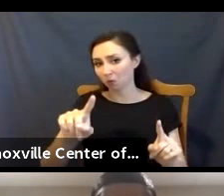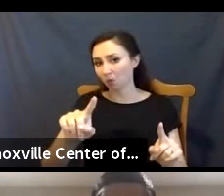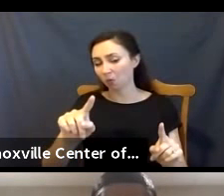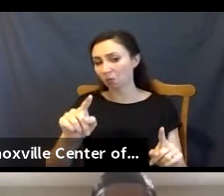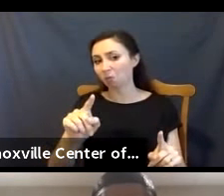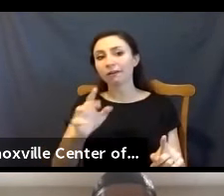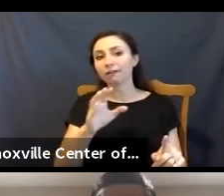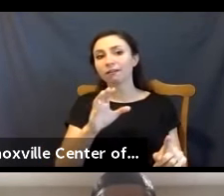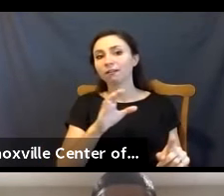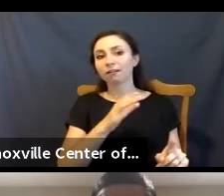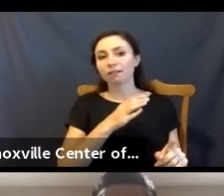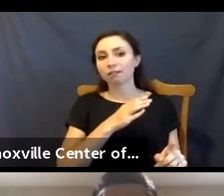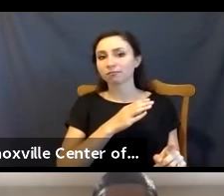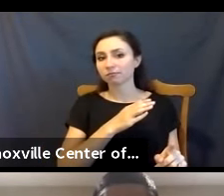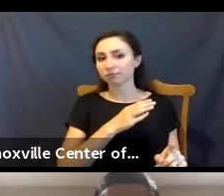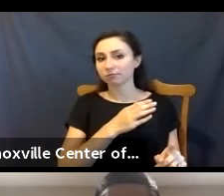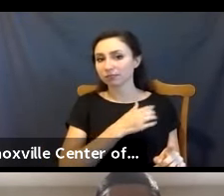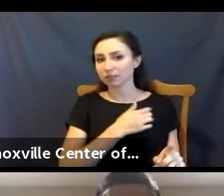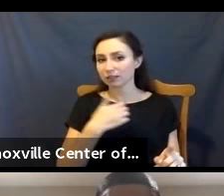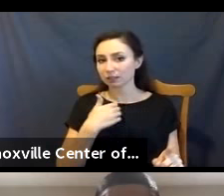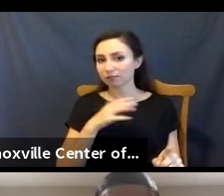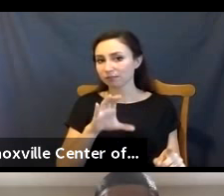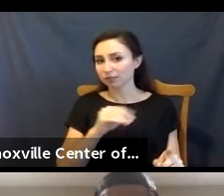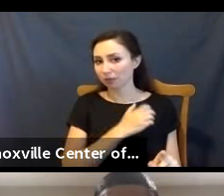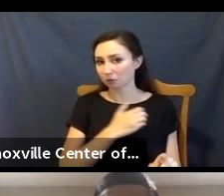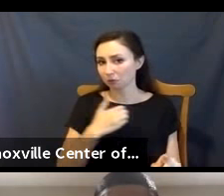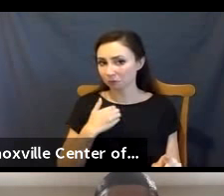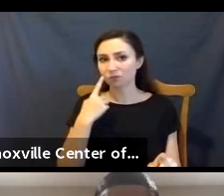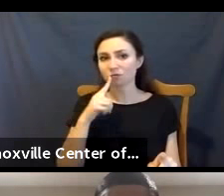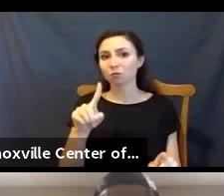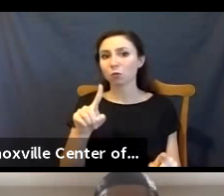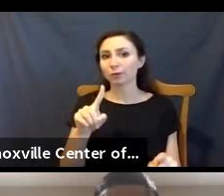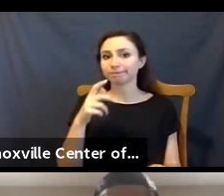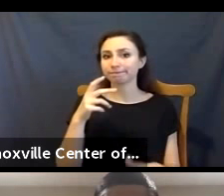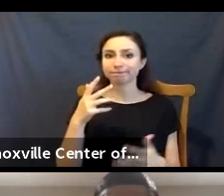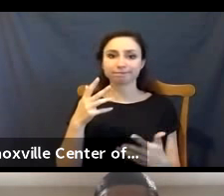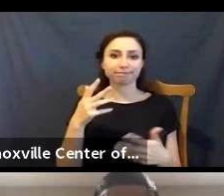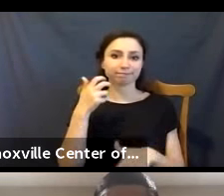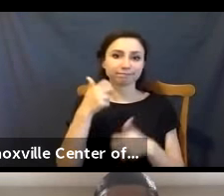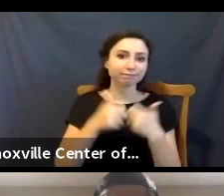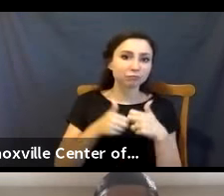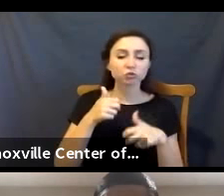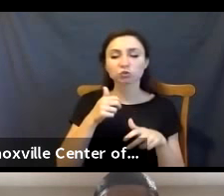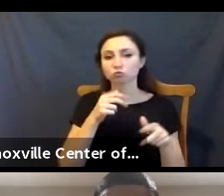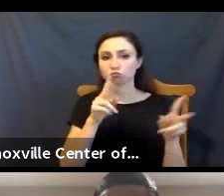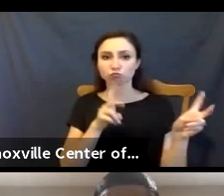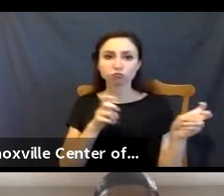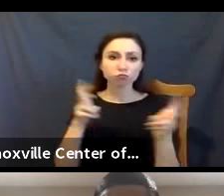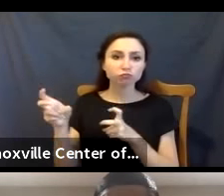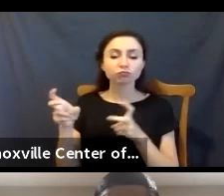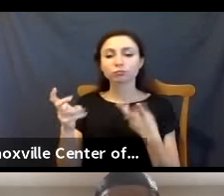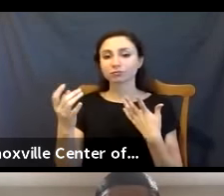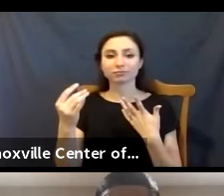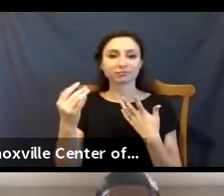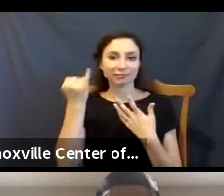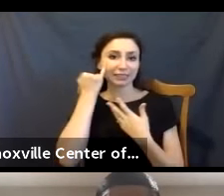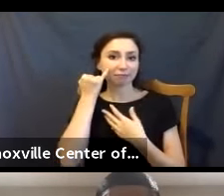commission on issues of interest and that the county commission wishes you to address them on.